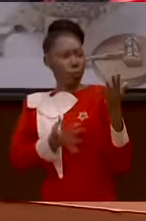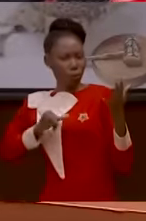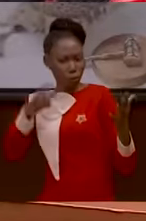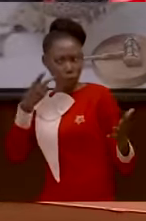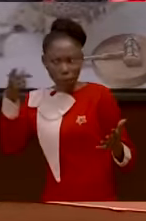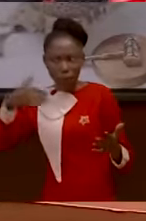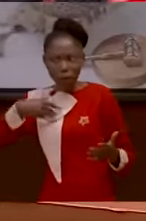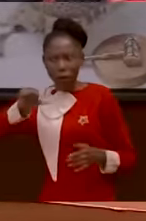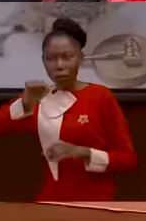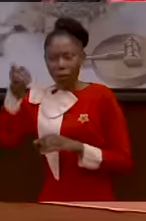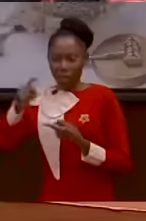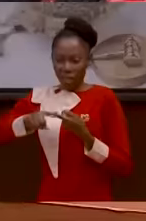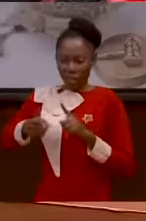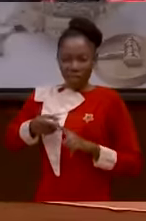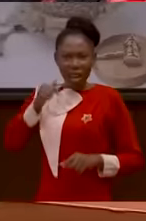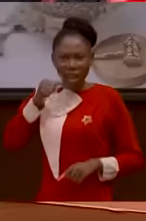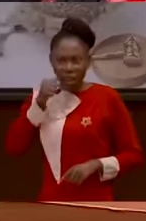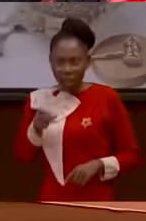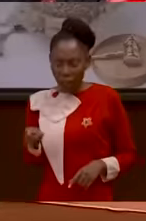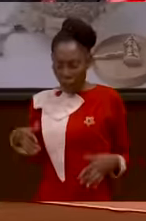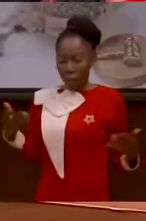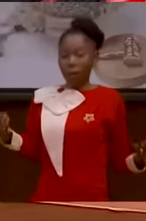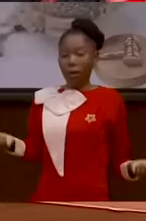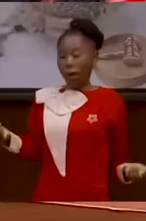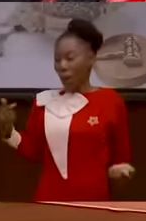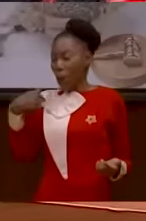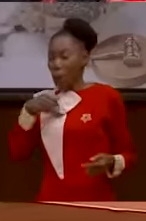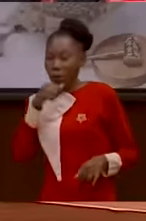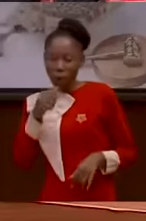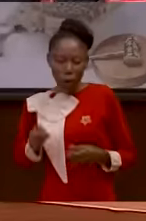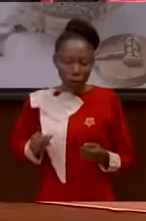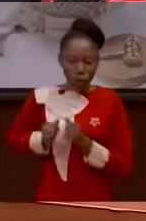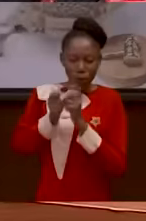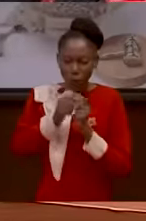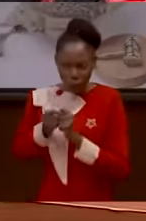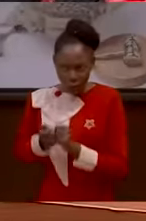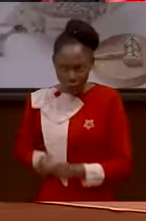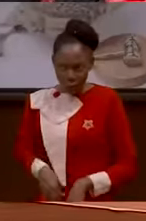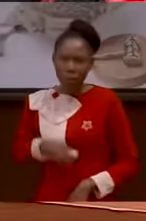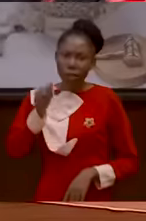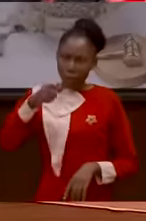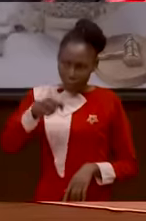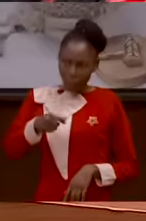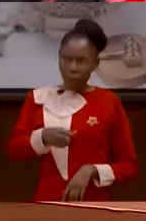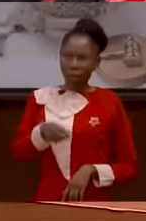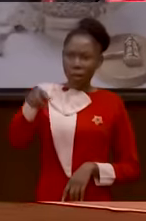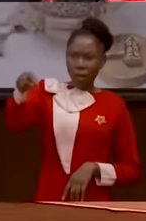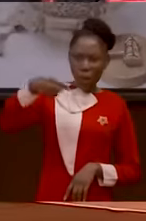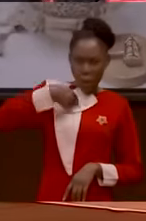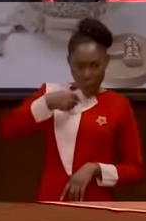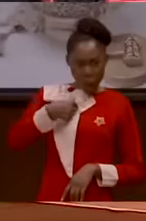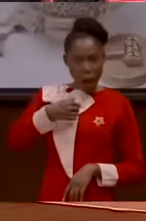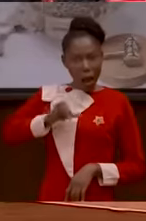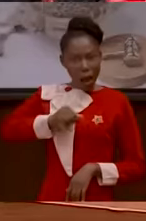girlfriend. It was like, they are no longer together. They are no longer this. Fine, I was dating someone before. But there was nothing between